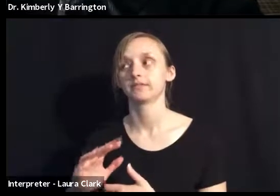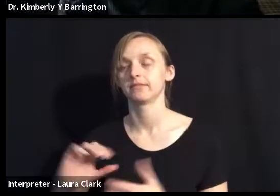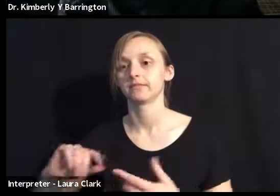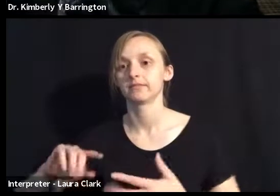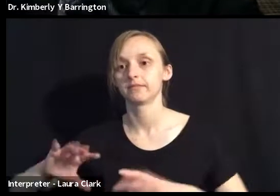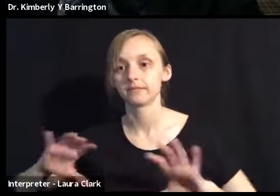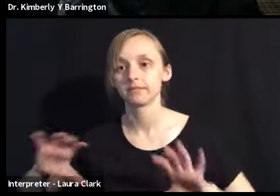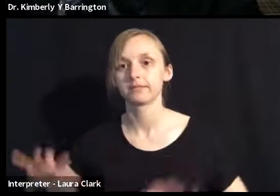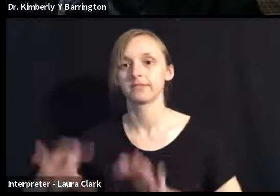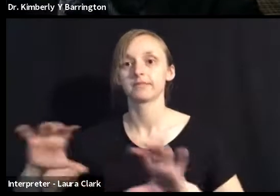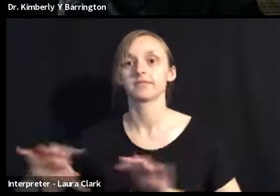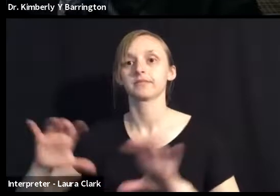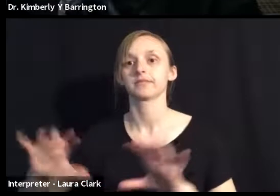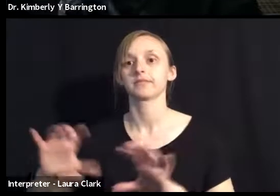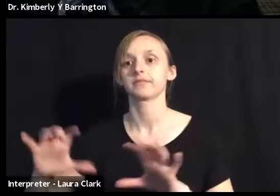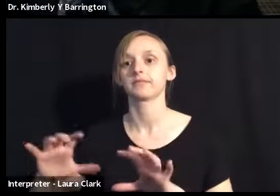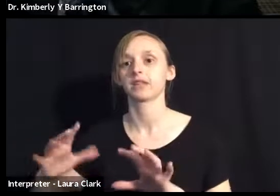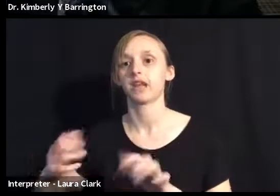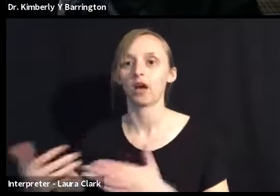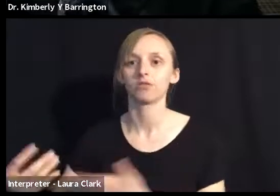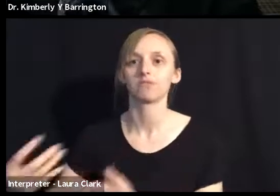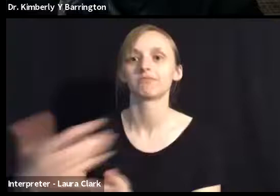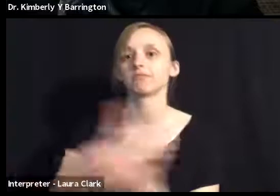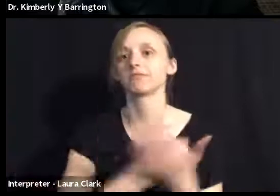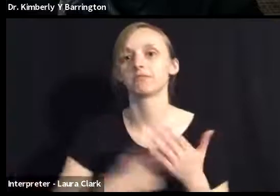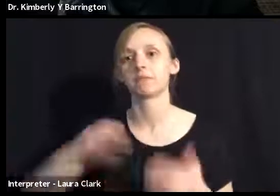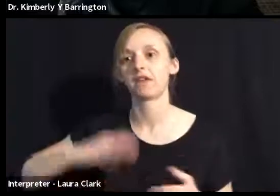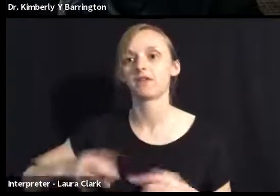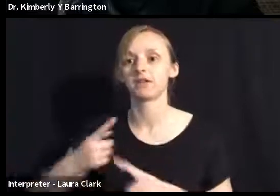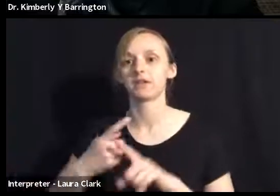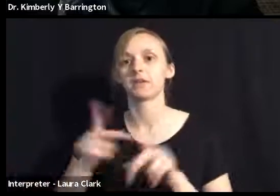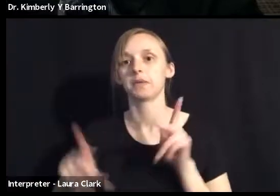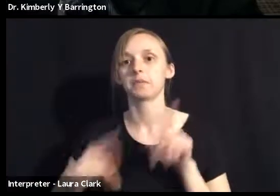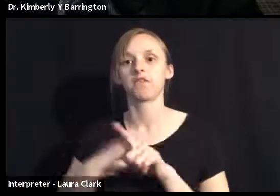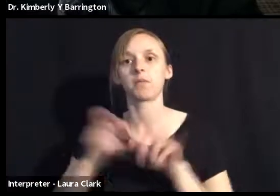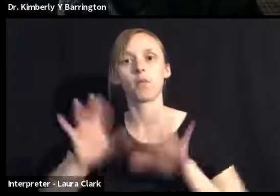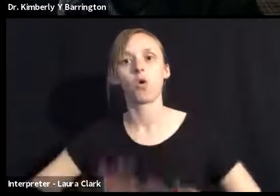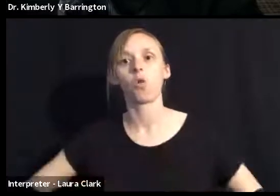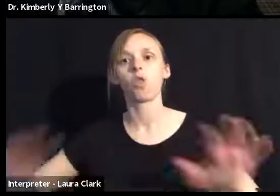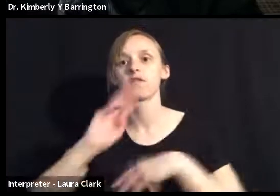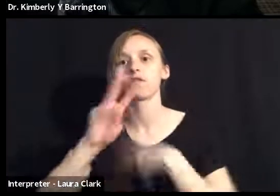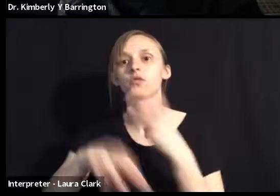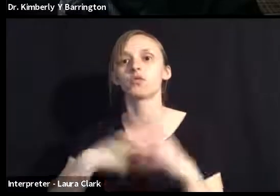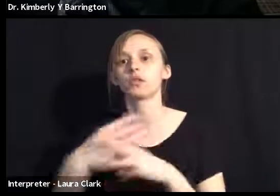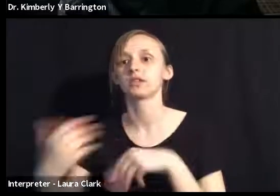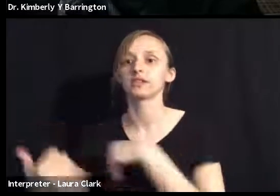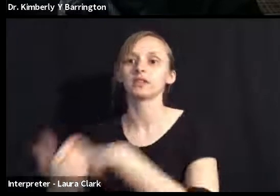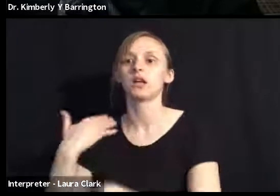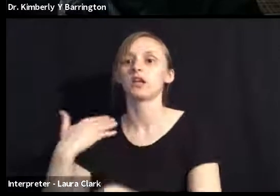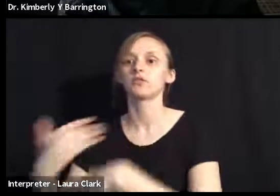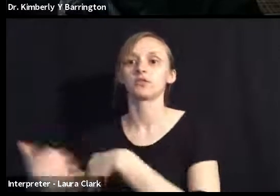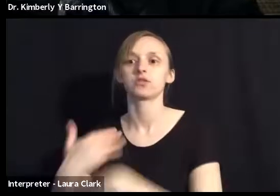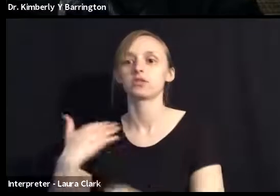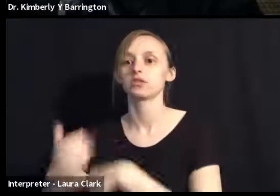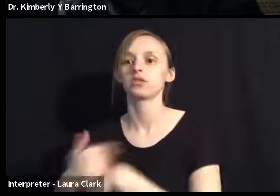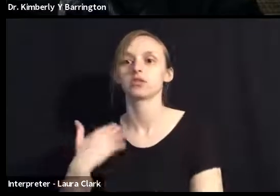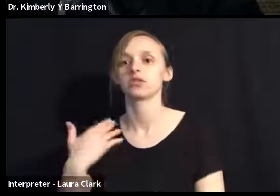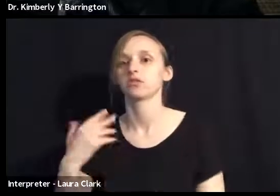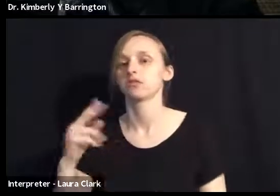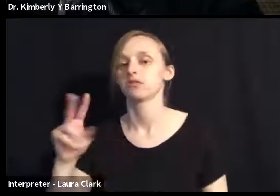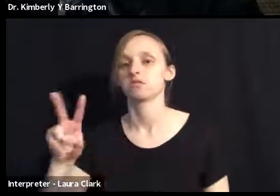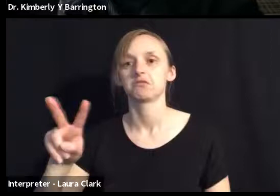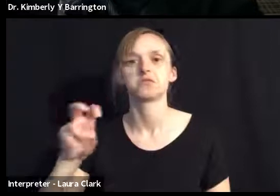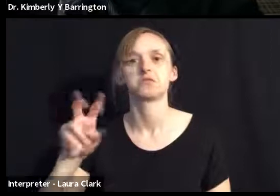now, I'm reaping so many seeds. People from across the world have sent hundreds of dollars